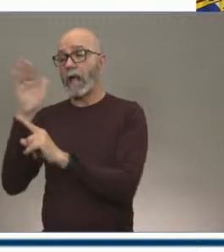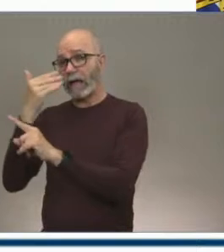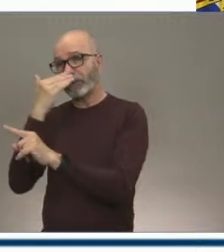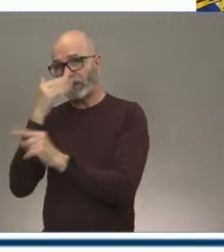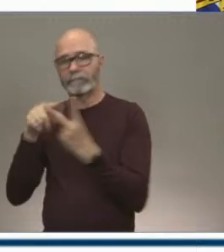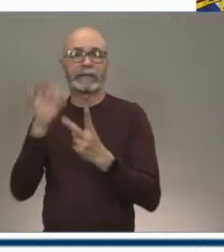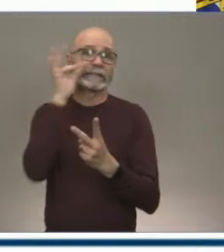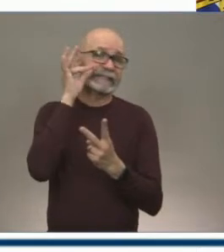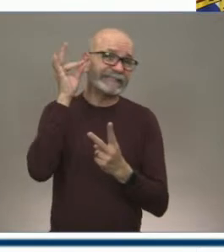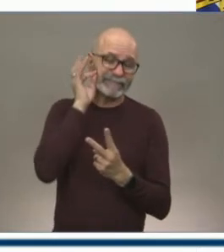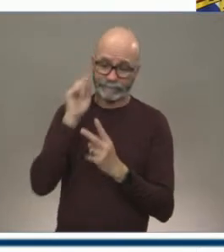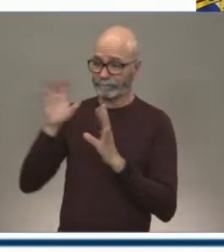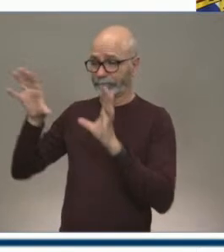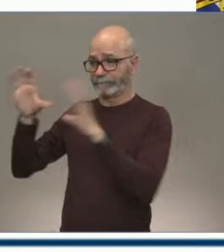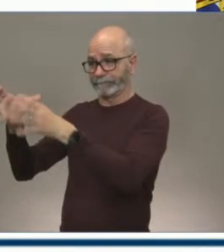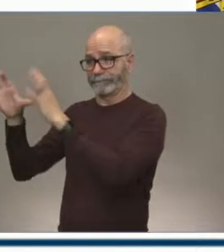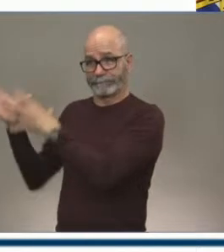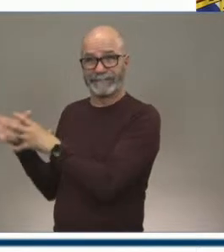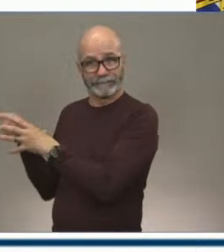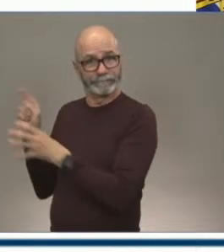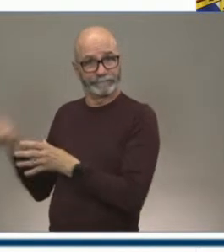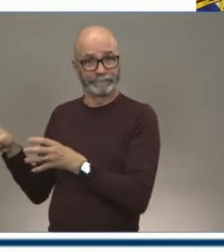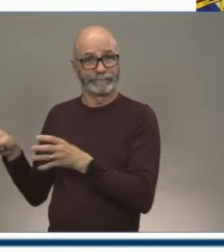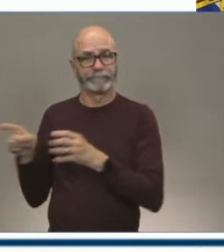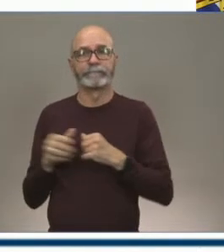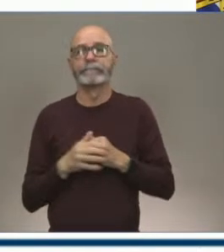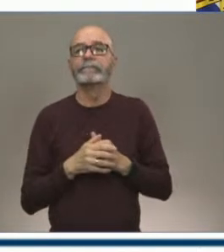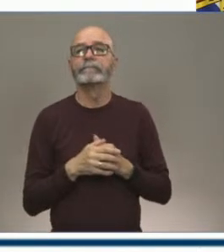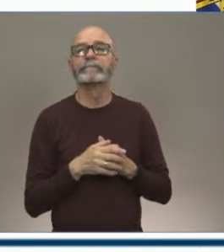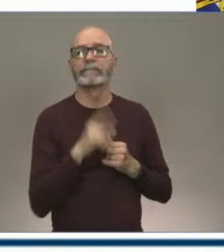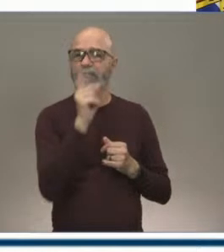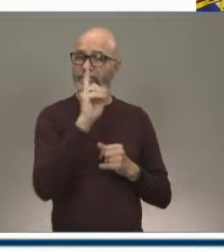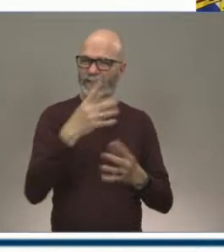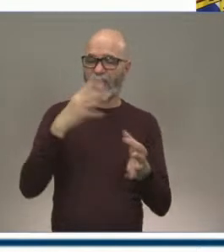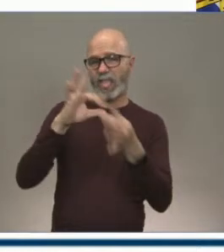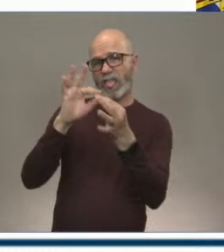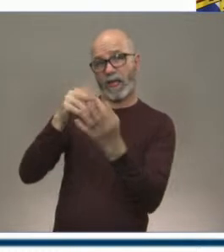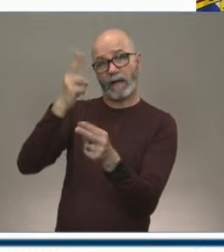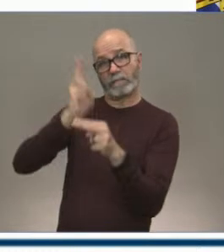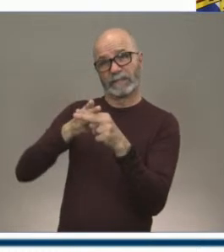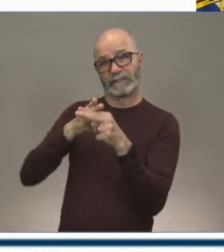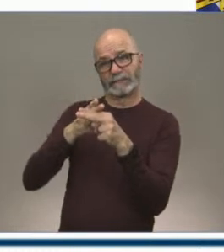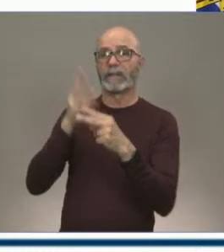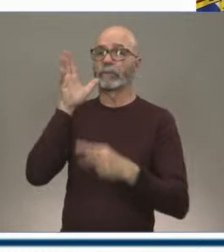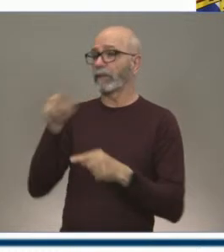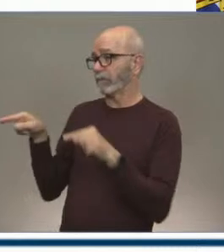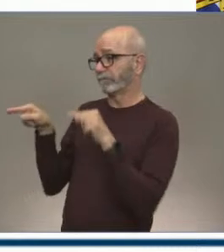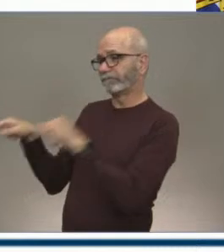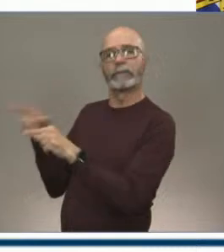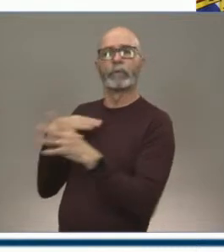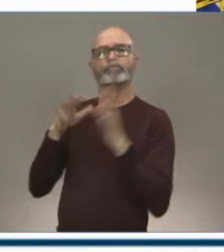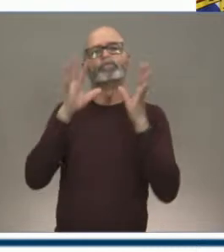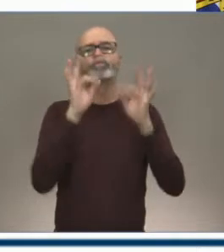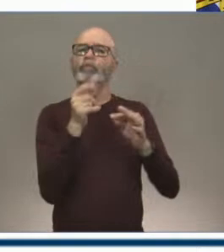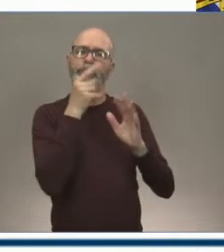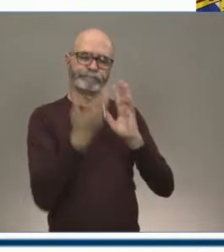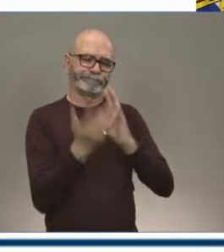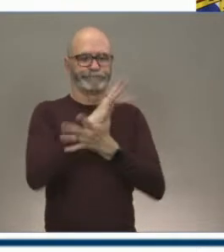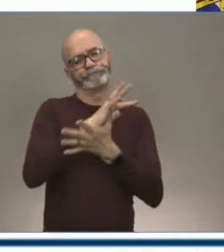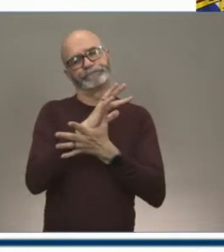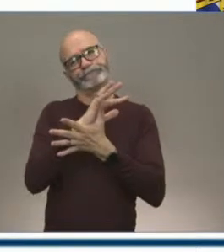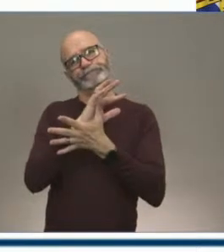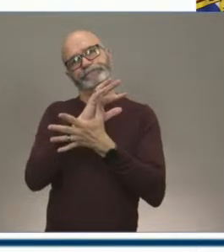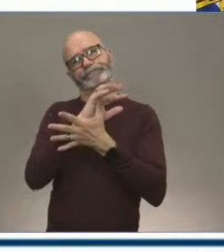communities. And you kind of mentioned that they'll be deciding in what order people are being vaccinated. So I'm